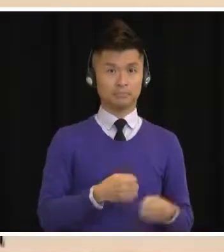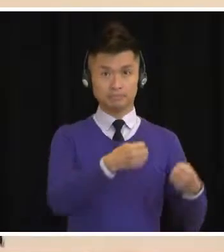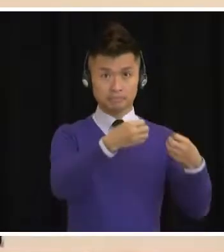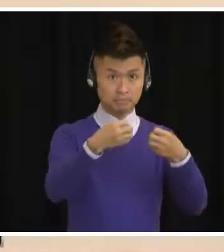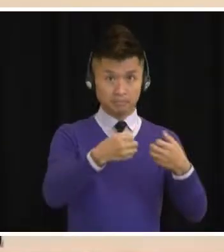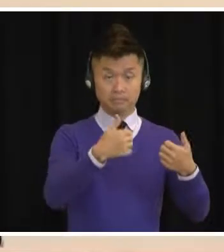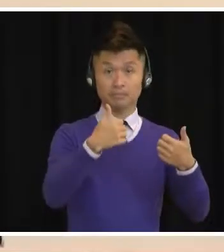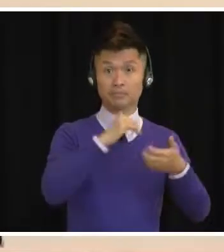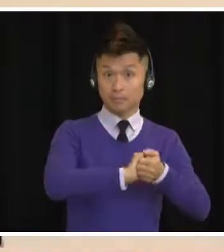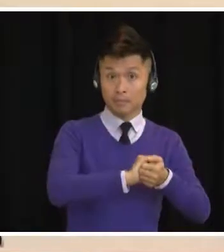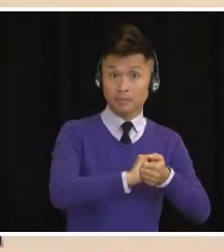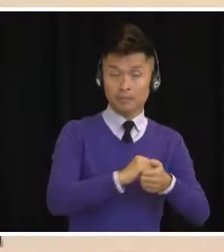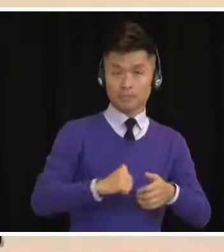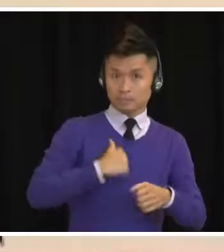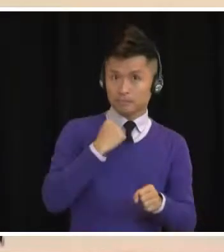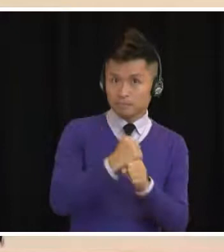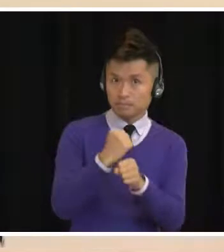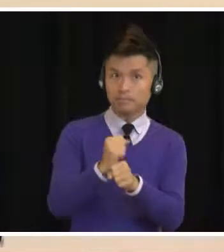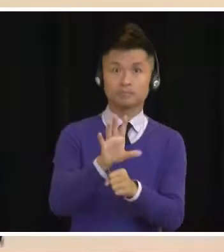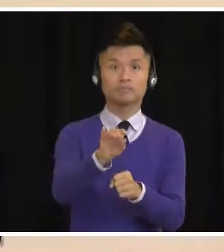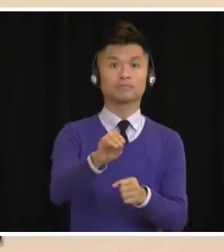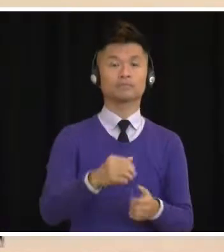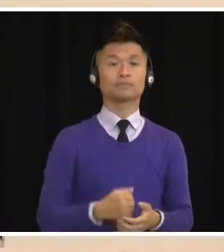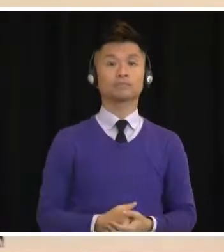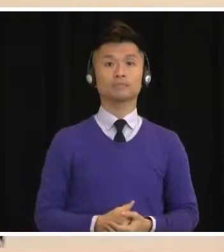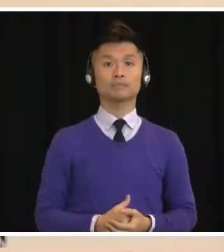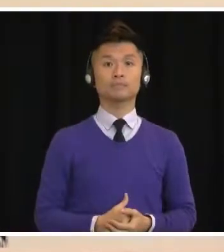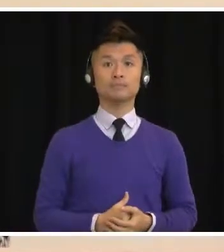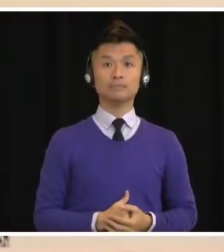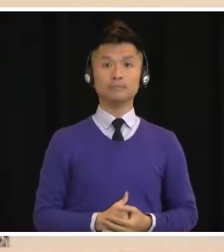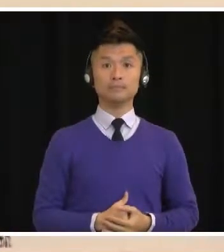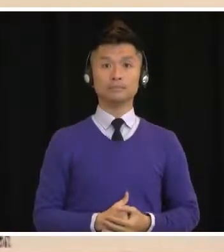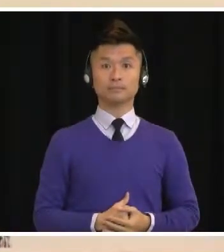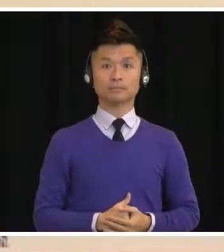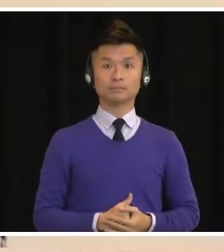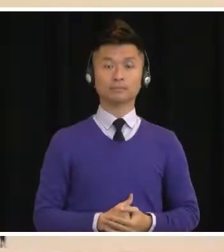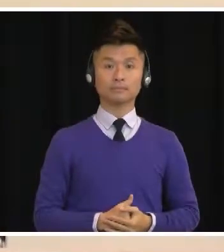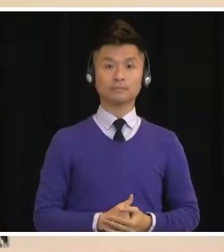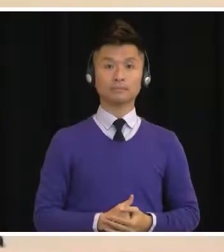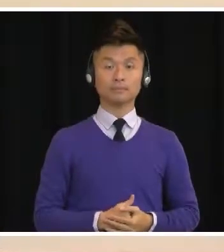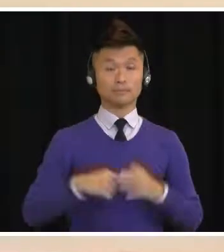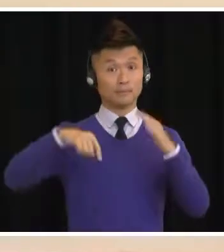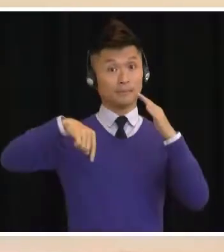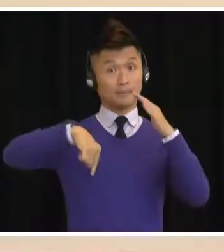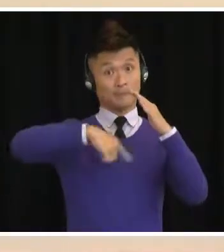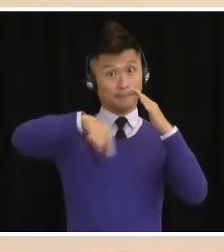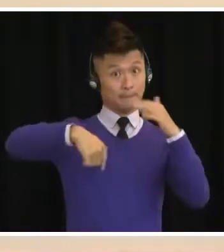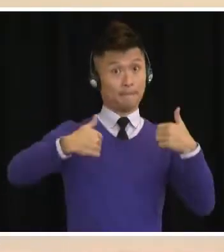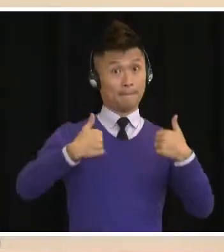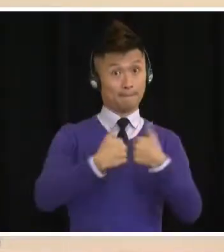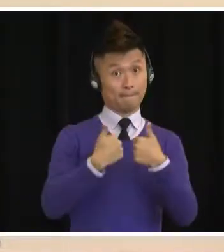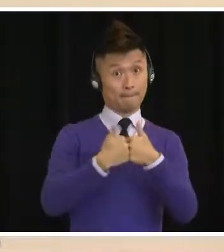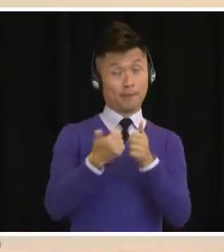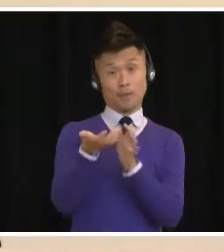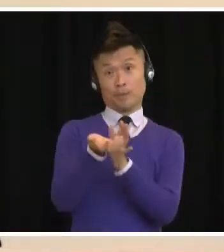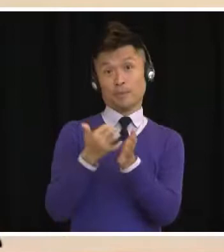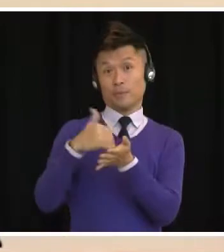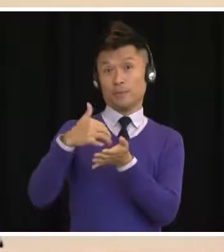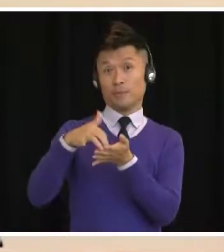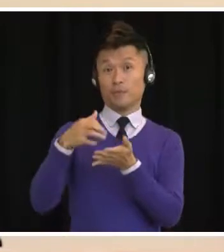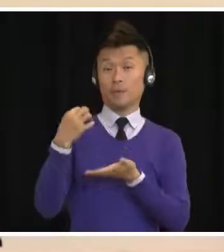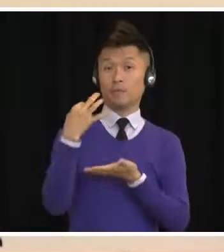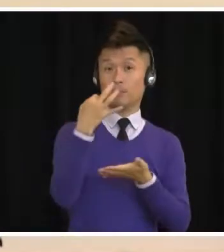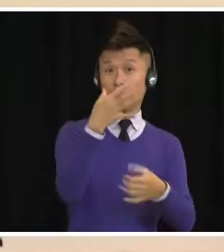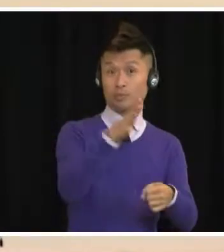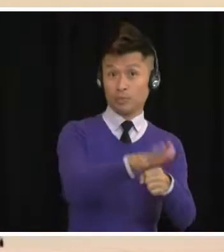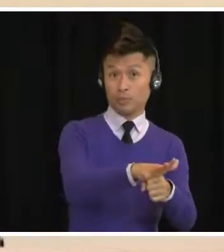ministries? Does it have any budget? Or is it just somewhere where issues are talked about? In relation to